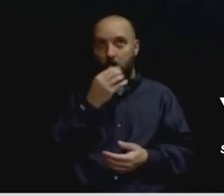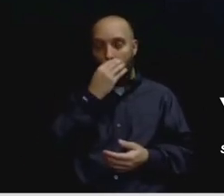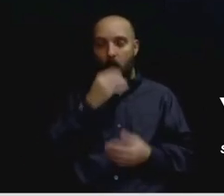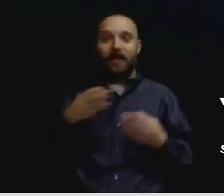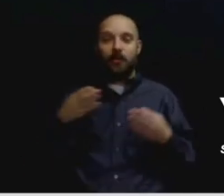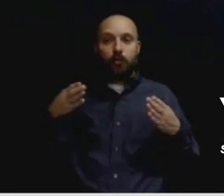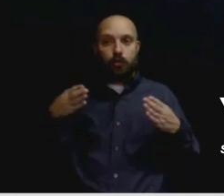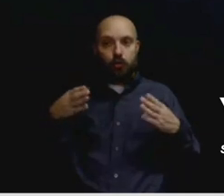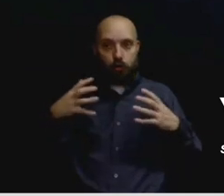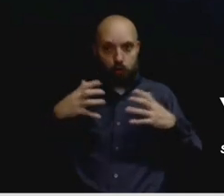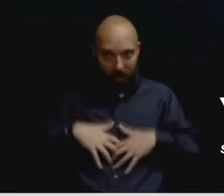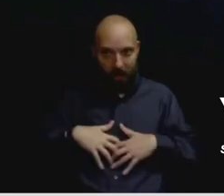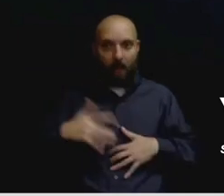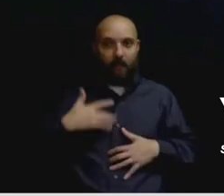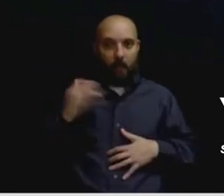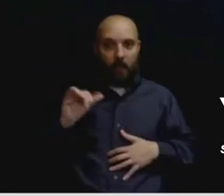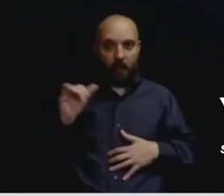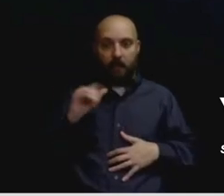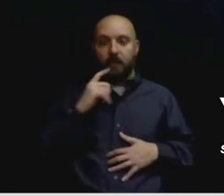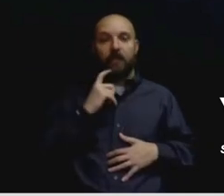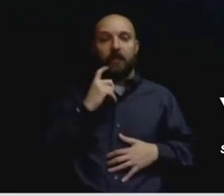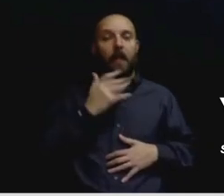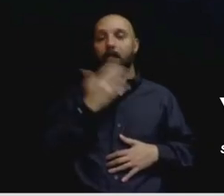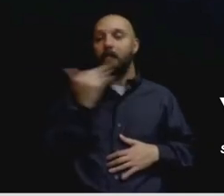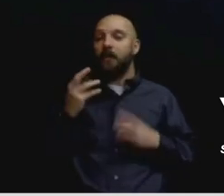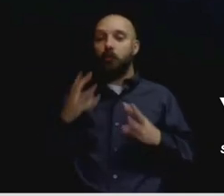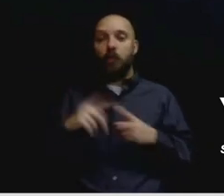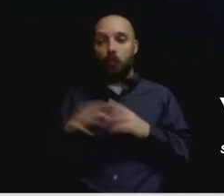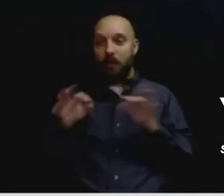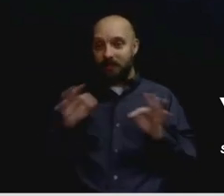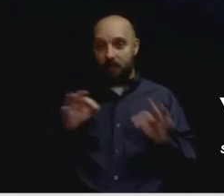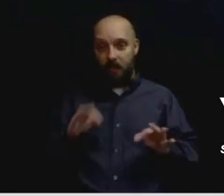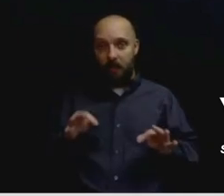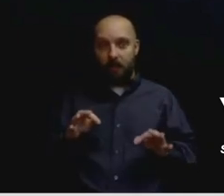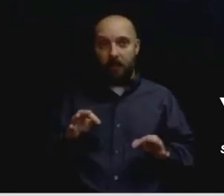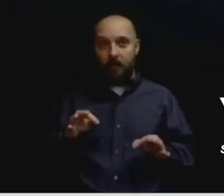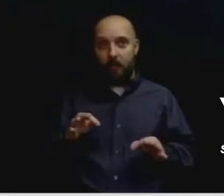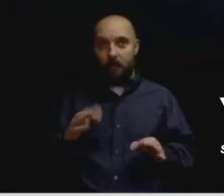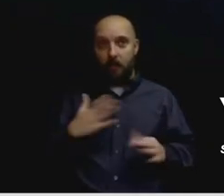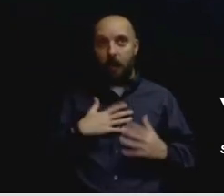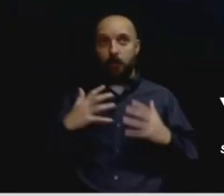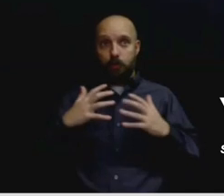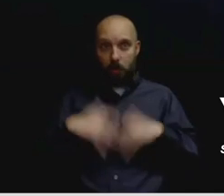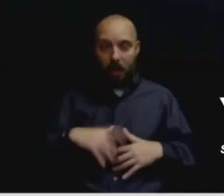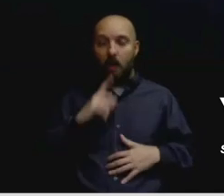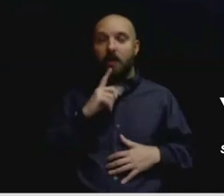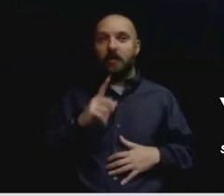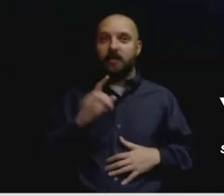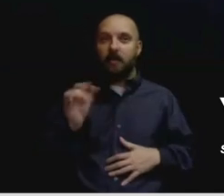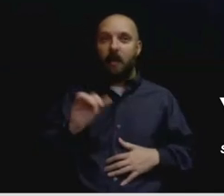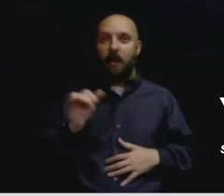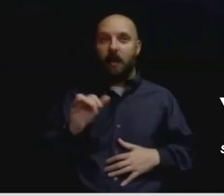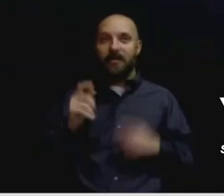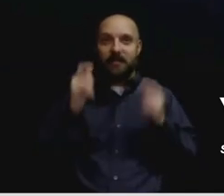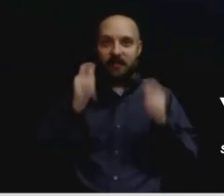shutdowns feel like. The best way to explain them is it's like suddenly